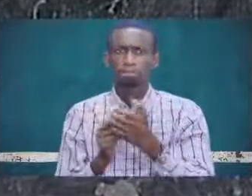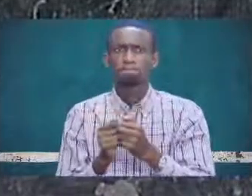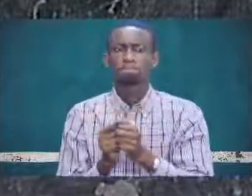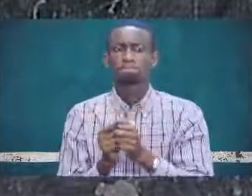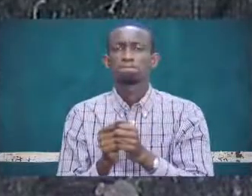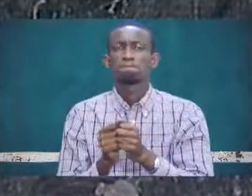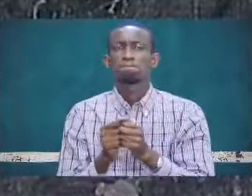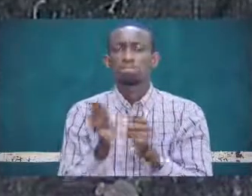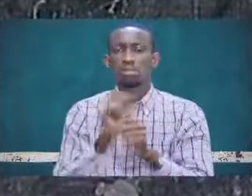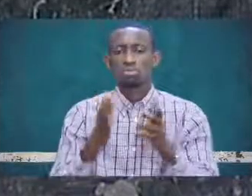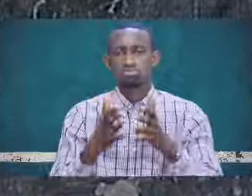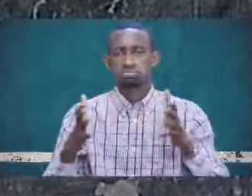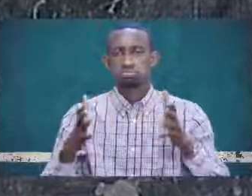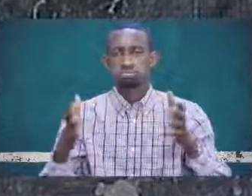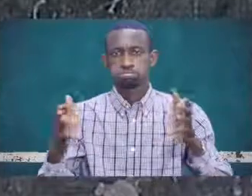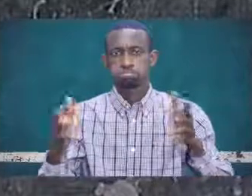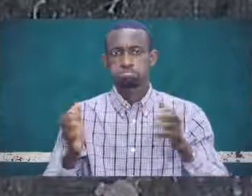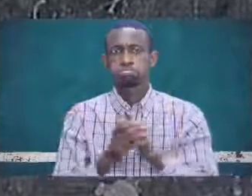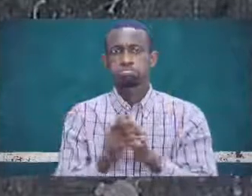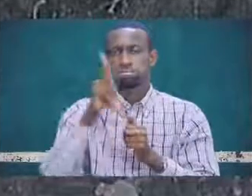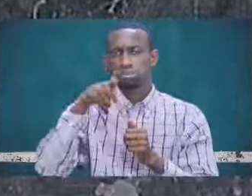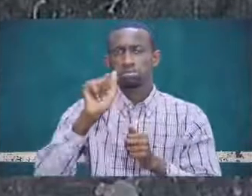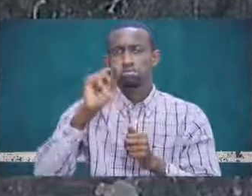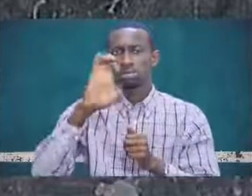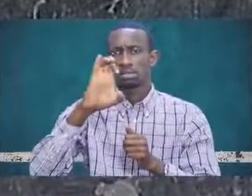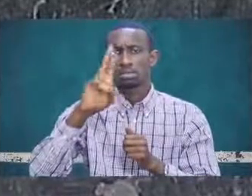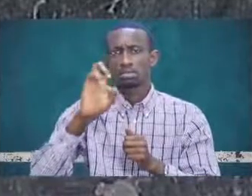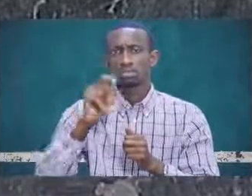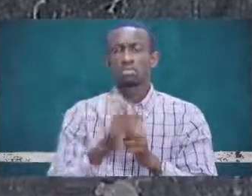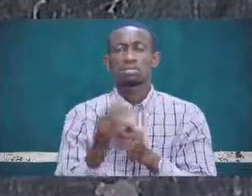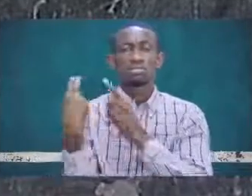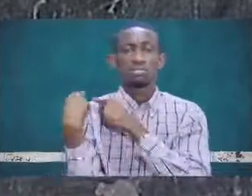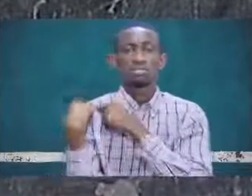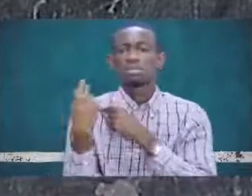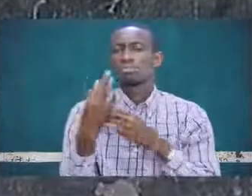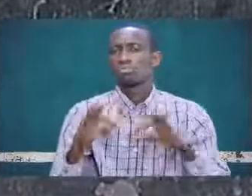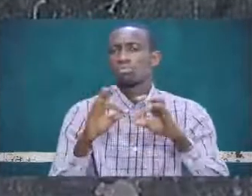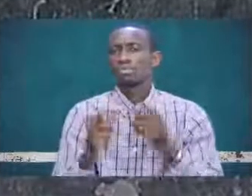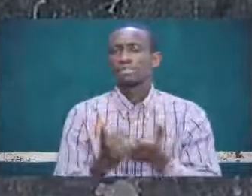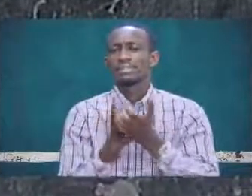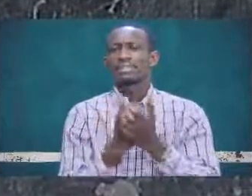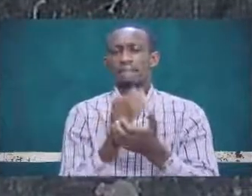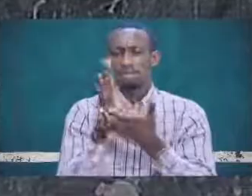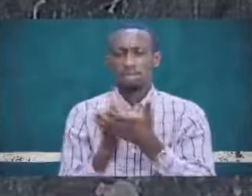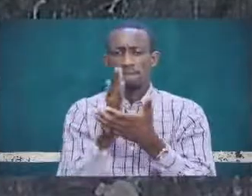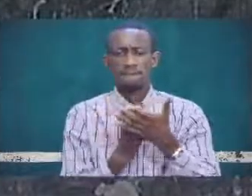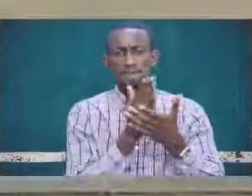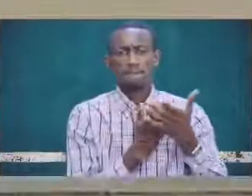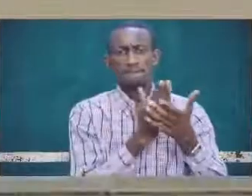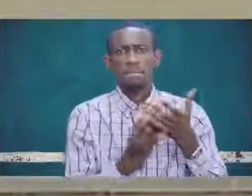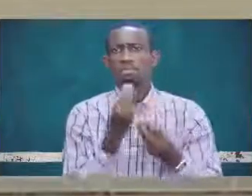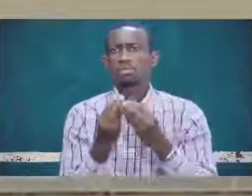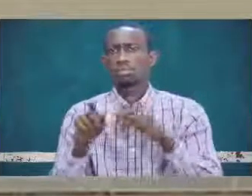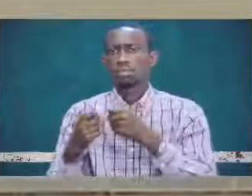into fatty acids and glycerol. We talk about pancreatic amylase. It does a function of breaking down starch into maltose.